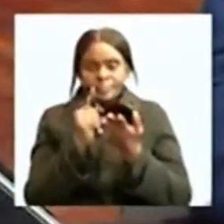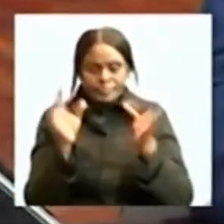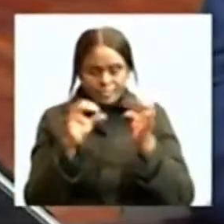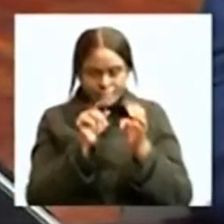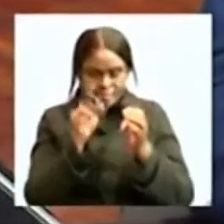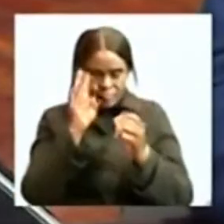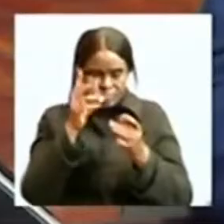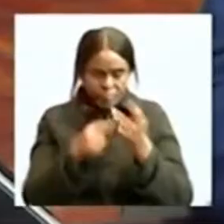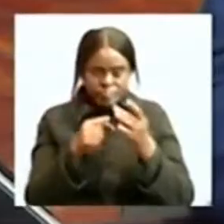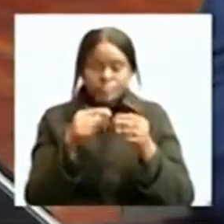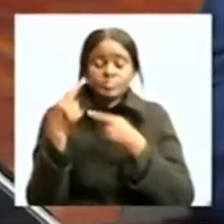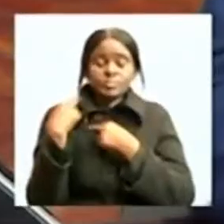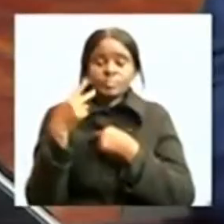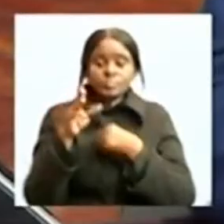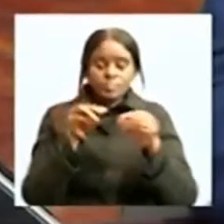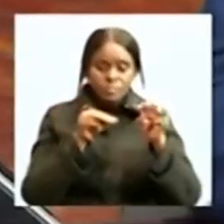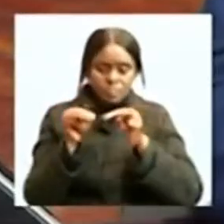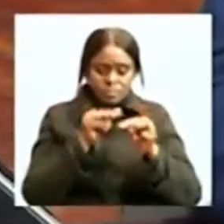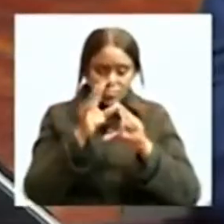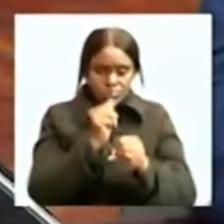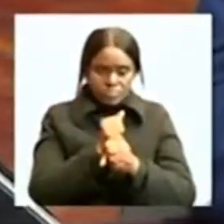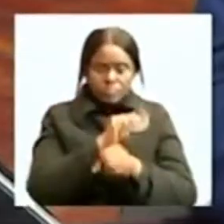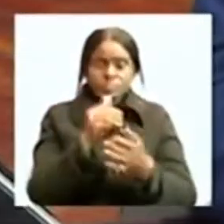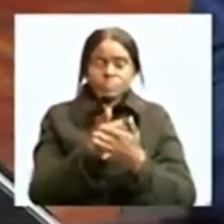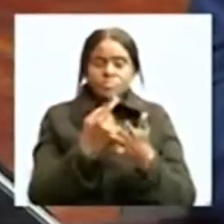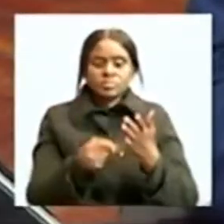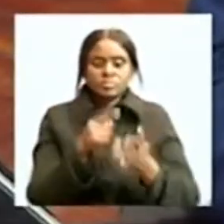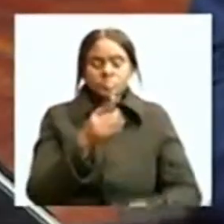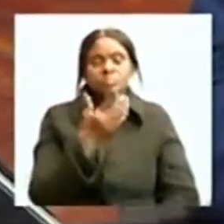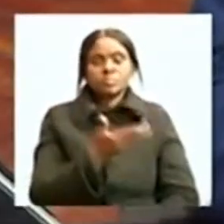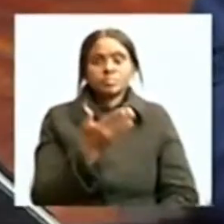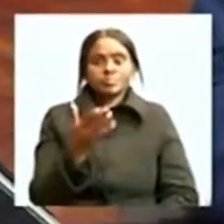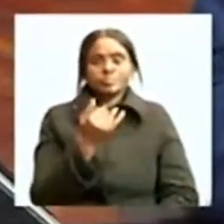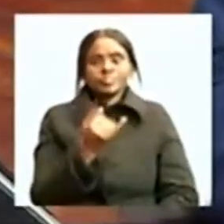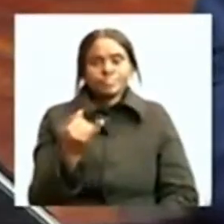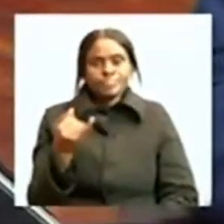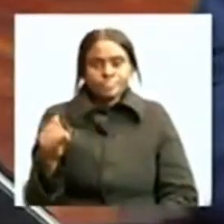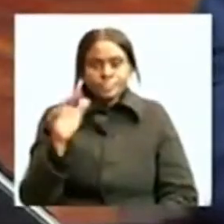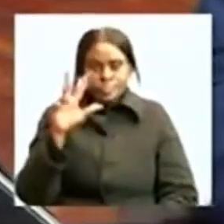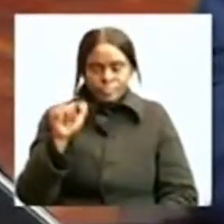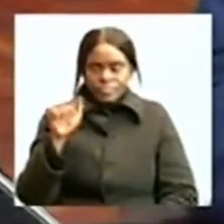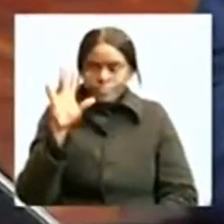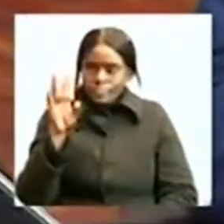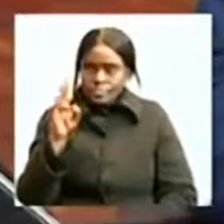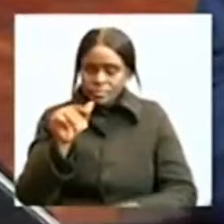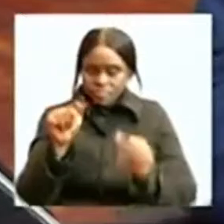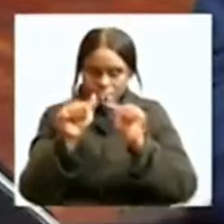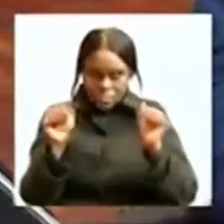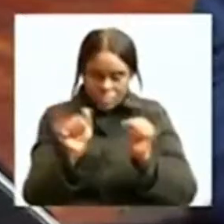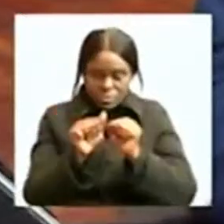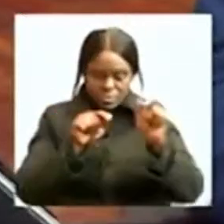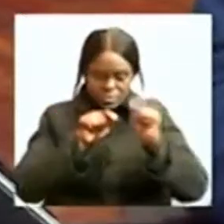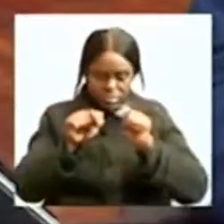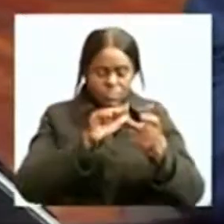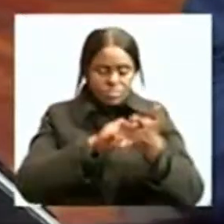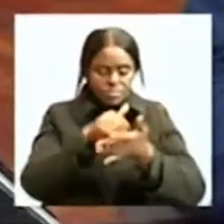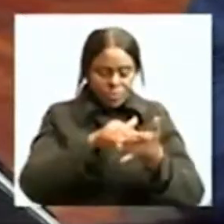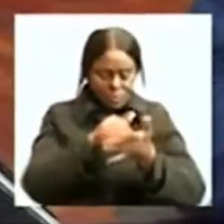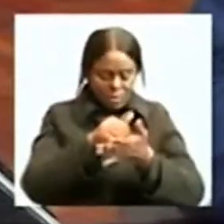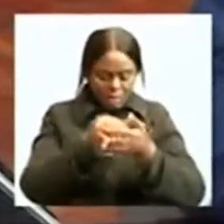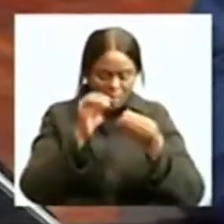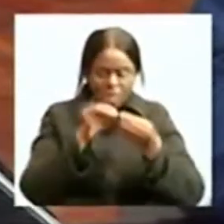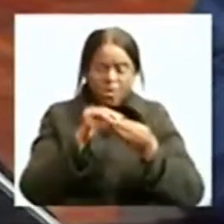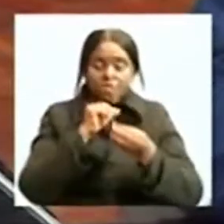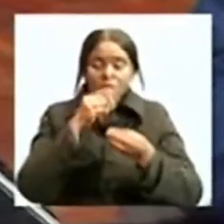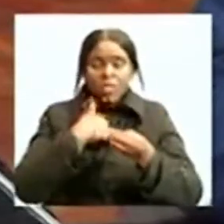committee will oversee and manage receipt of all procurable items. 3.7 General governance weaknesses: